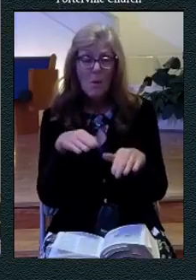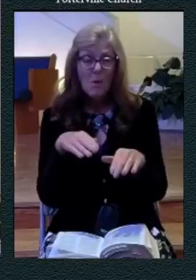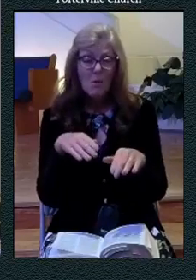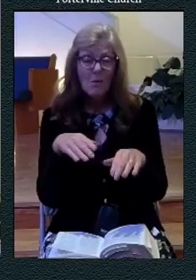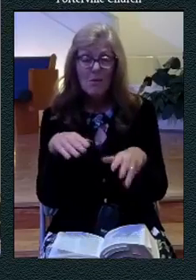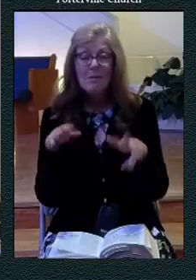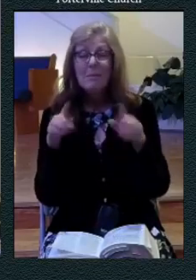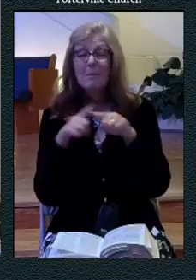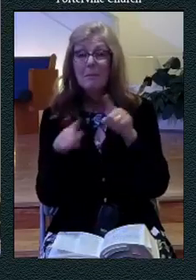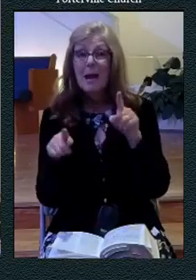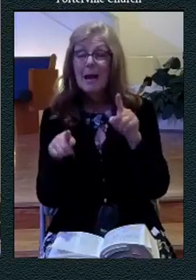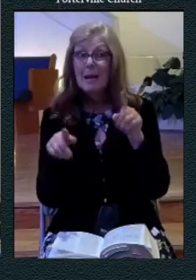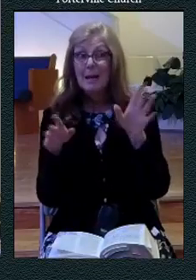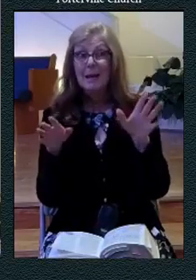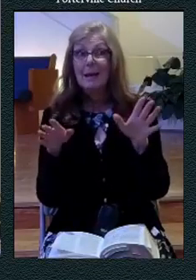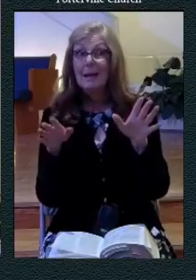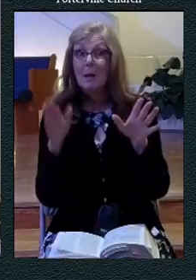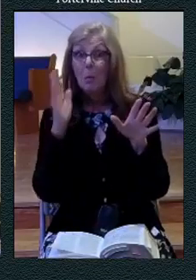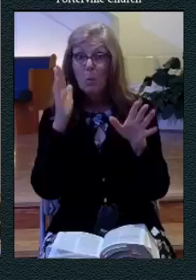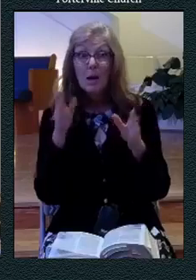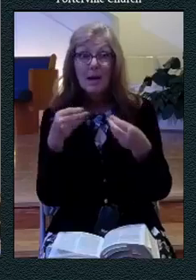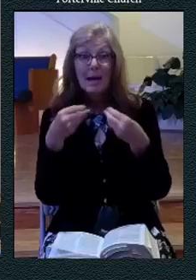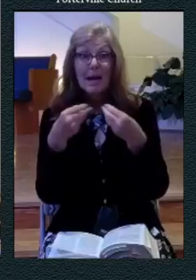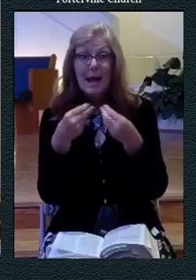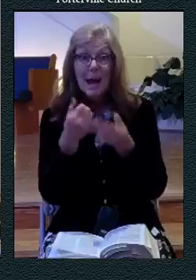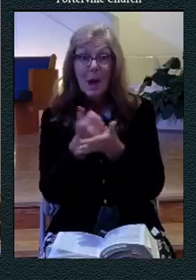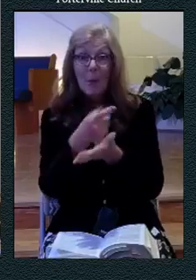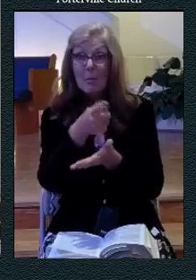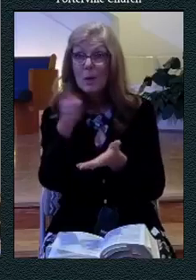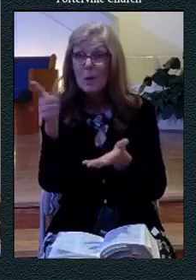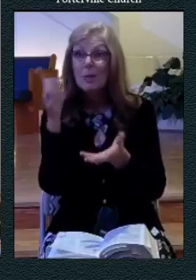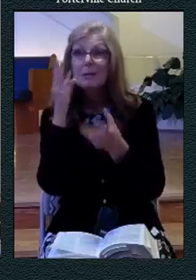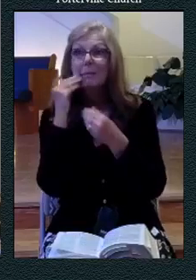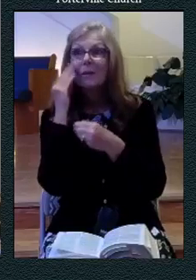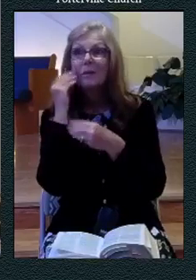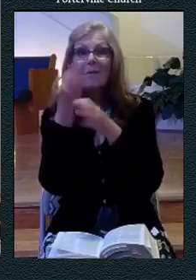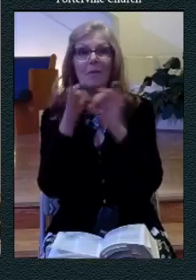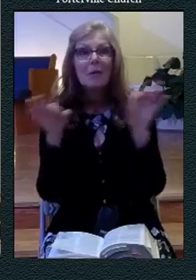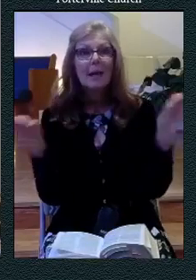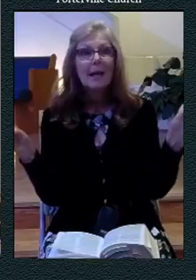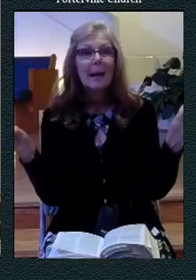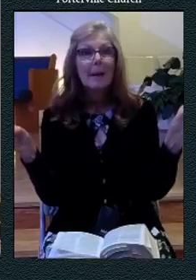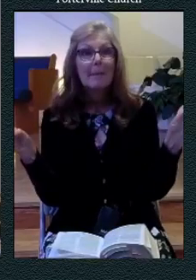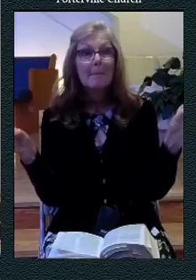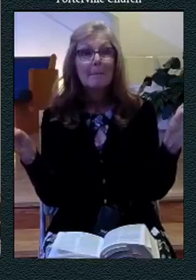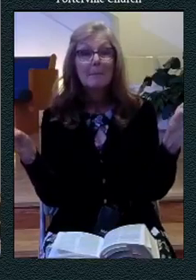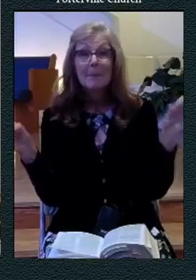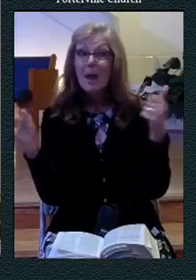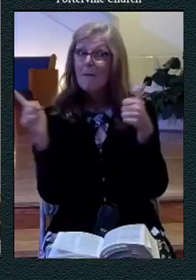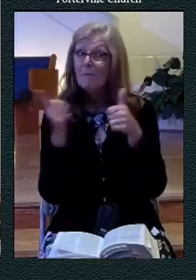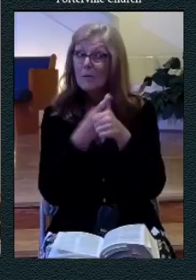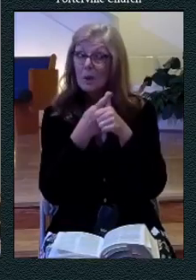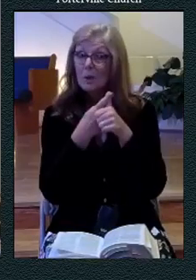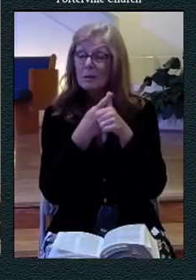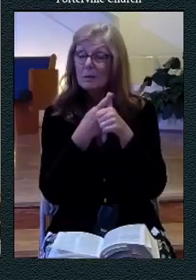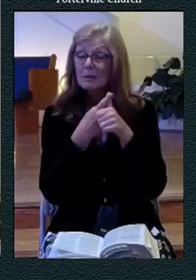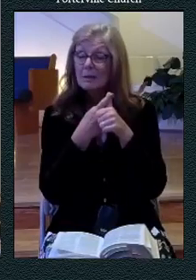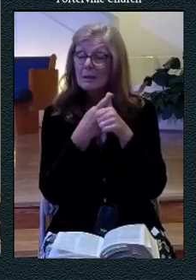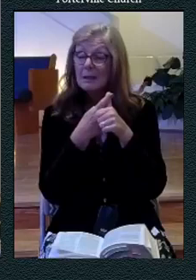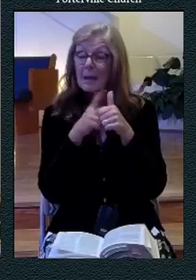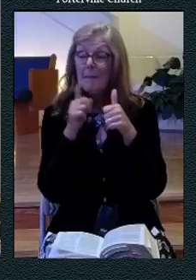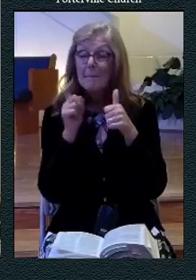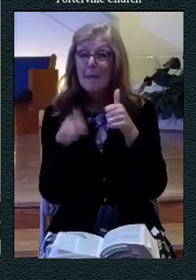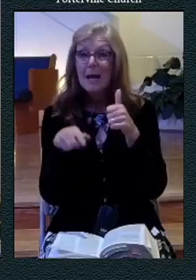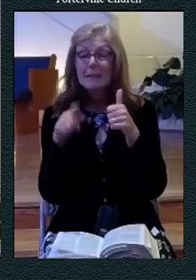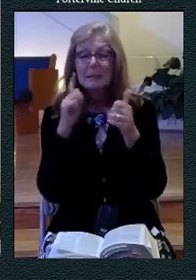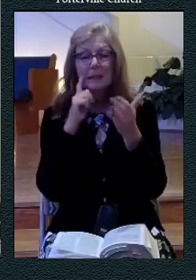towards freedom, because freedom always begins with a frank acknowledgement of where I am